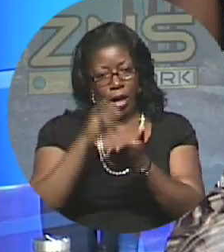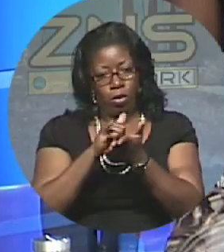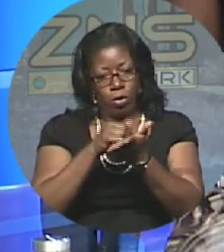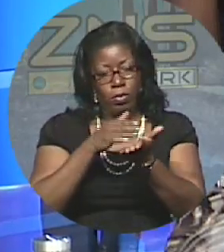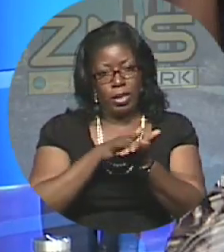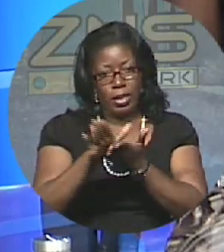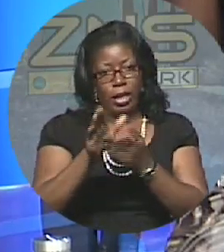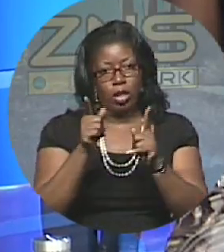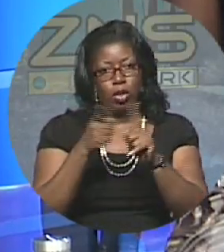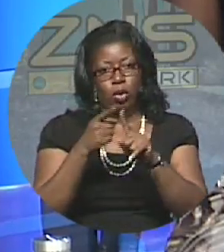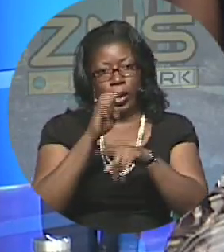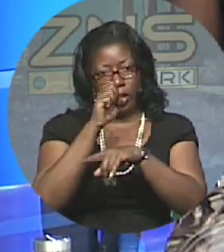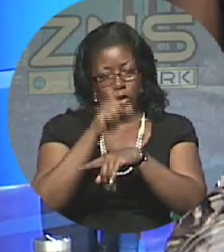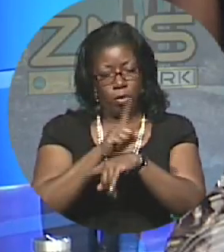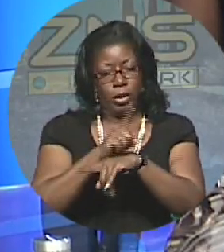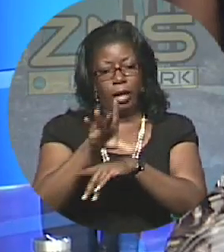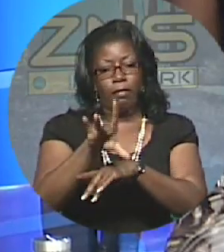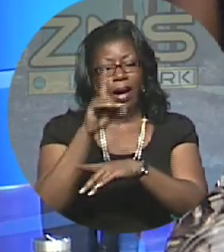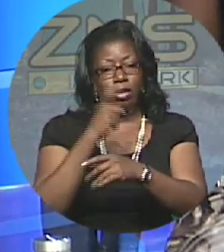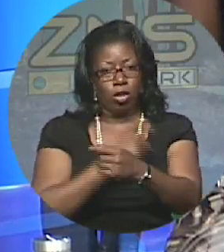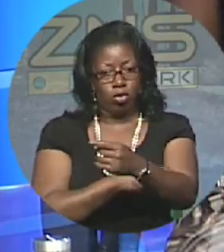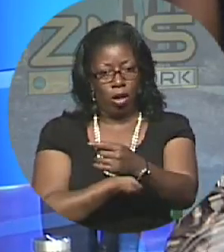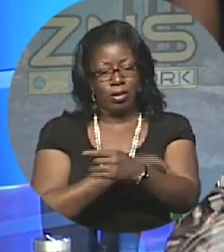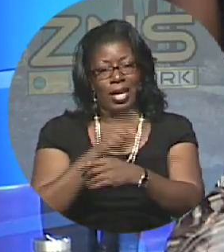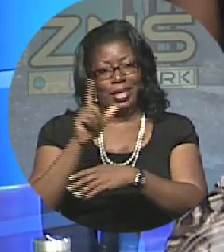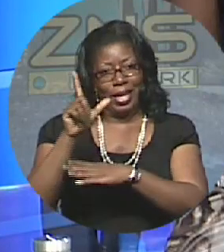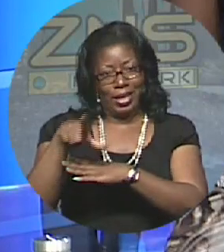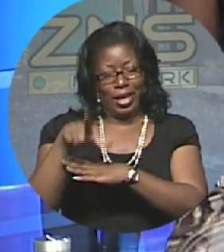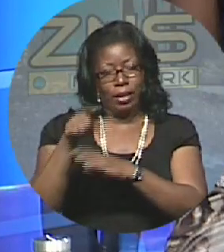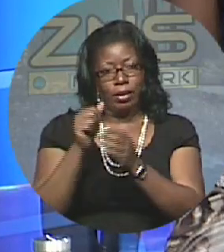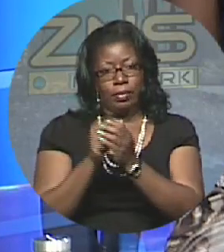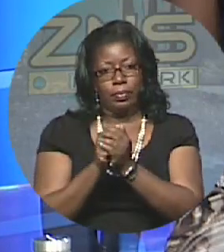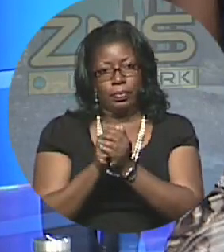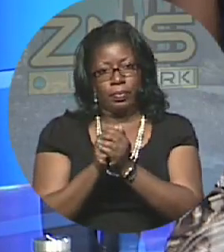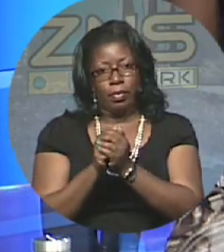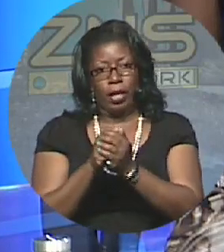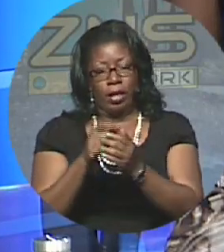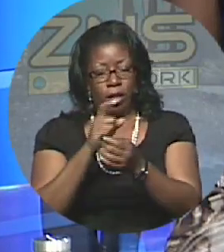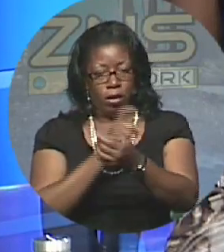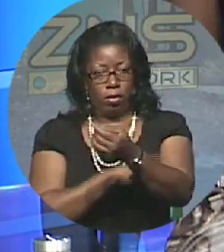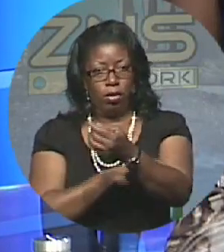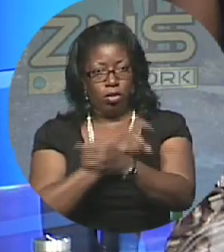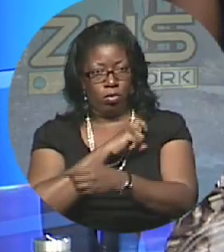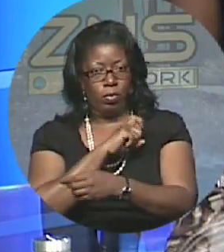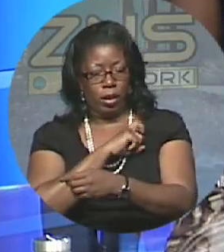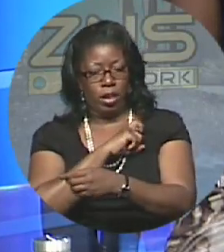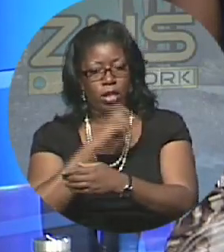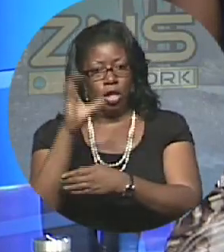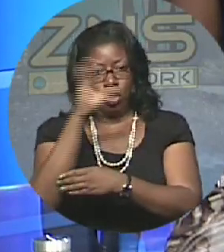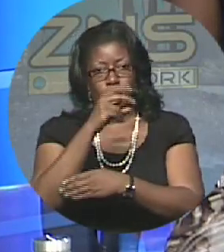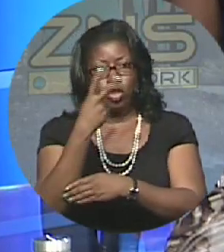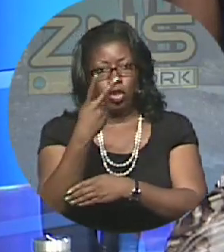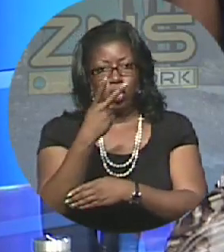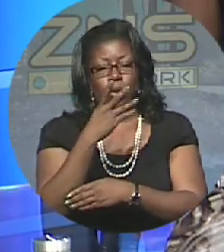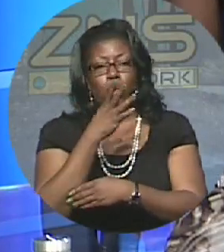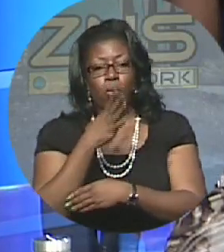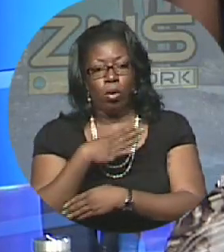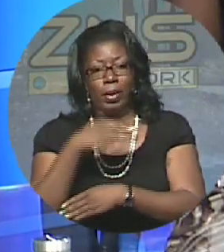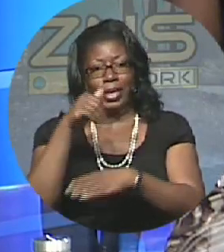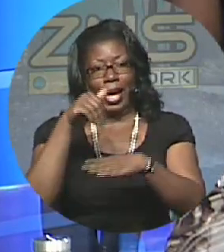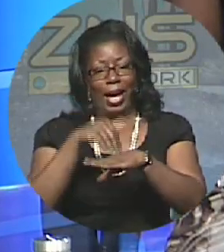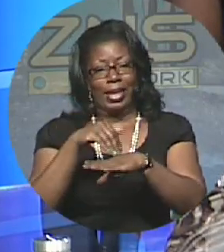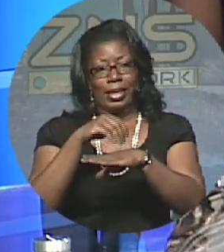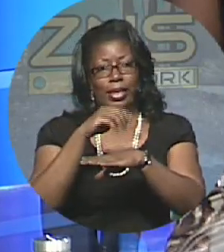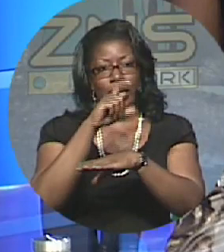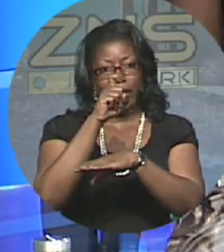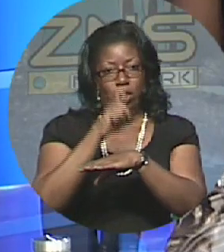the drugs. Then several minutes later, around 6:50 last night, drug enforcement officers in Exuma searched the two women at the Exuma